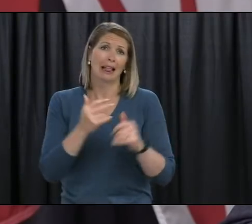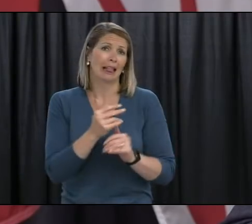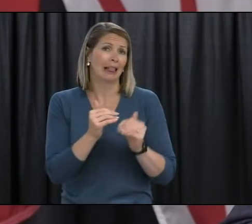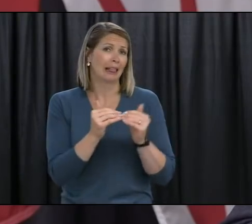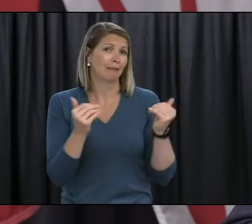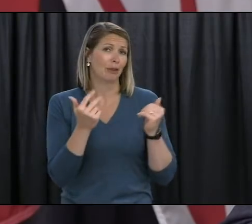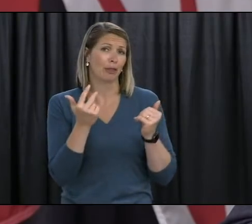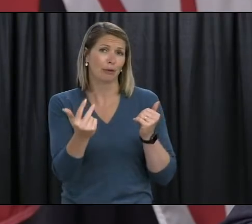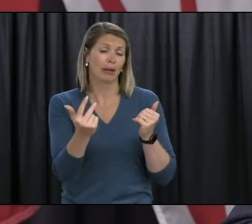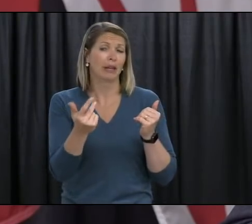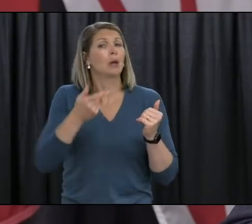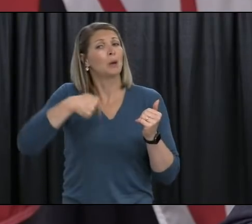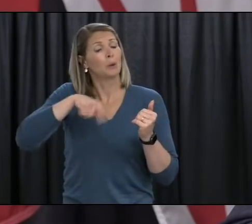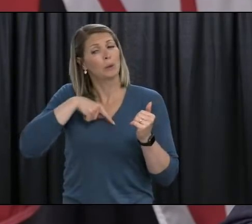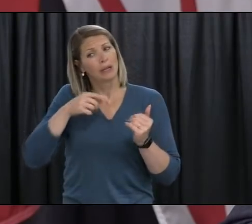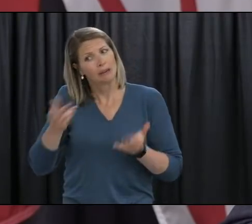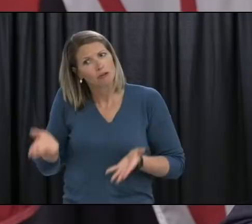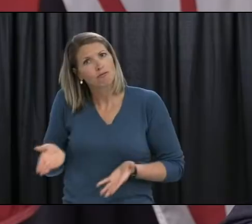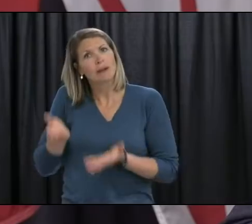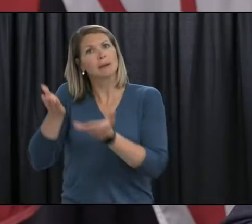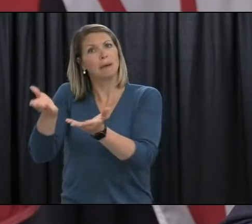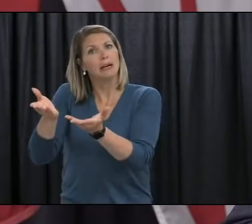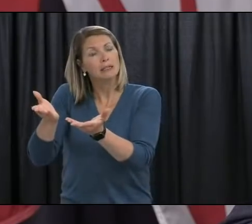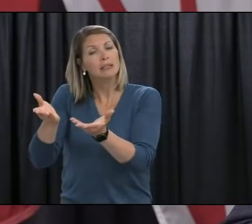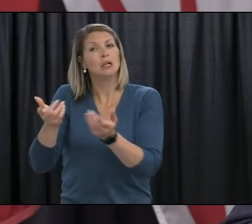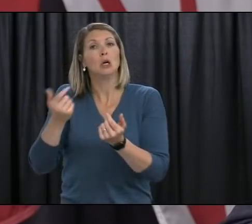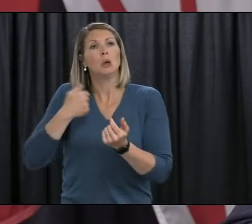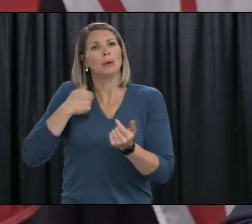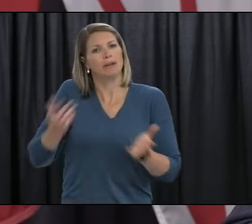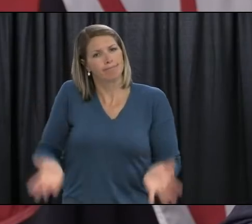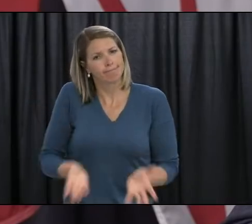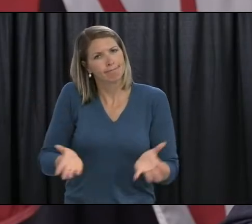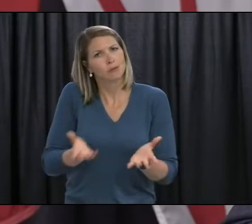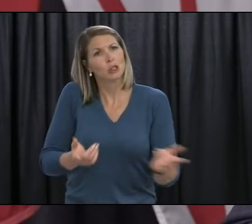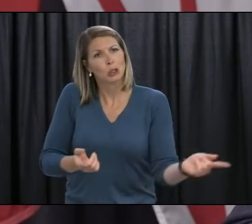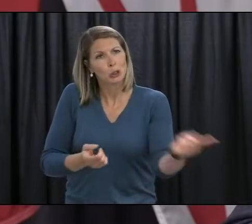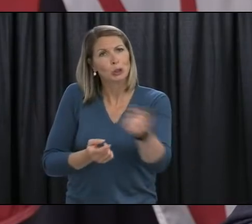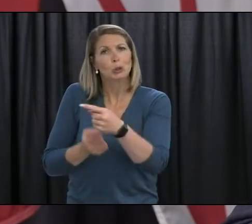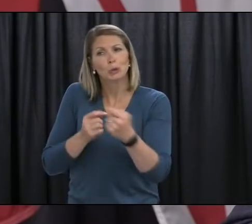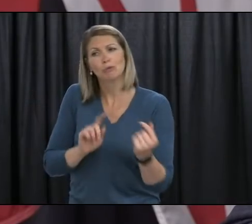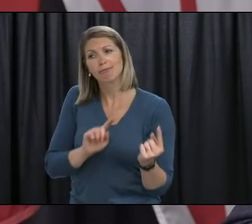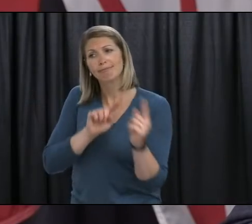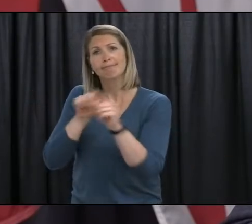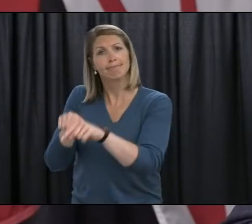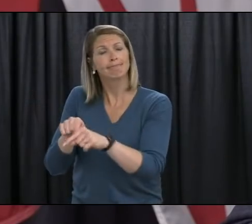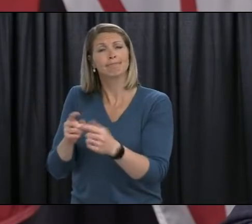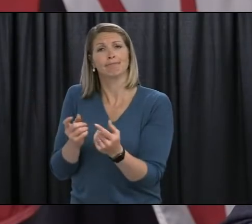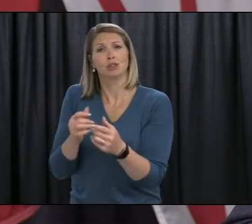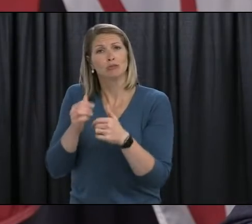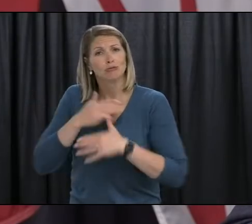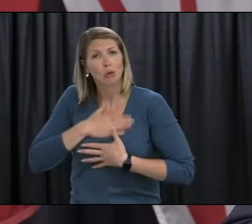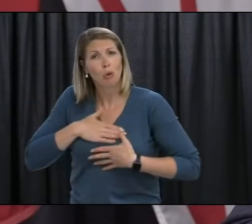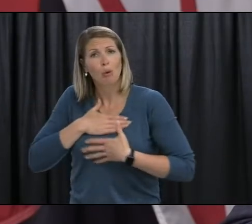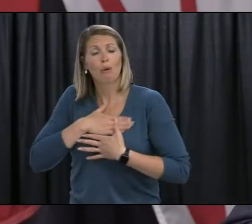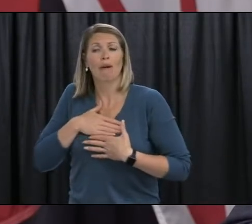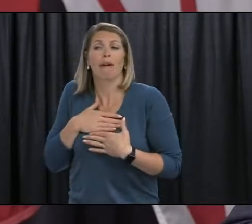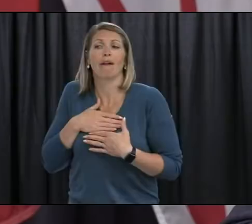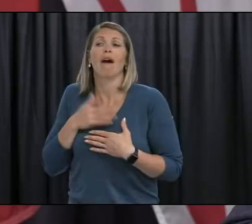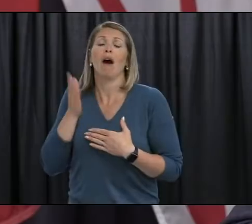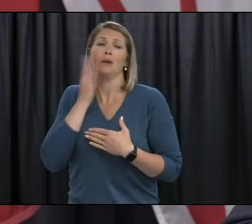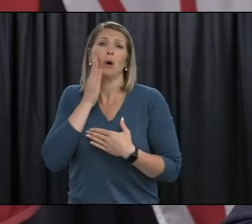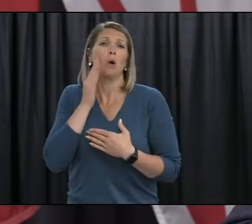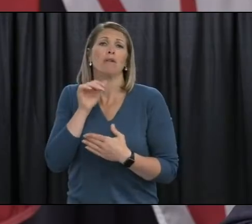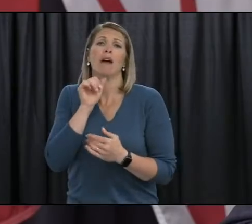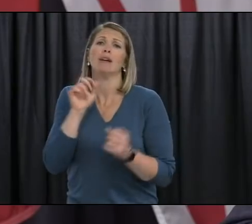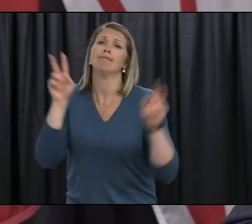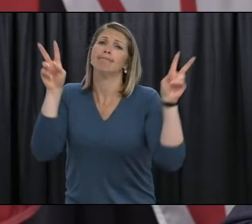being made. And I encourage people to get out and enjoy the sports under the new formats, whatever they will be. And, you know, this is